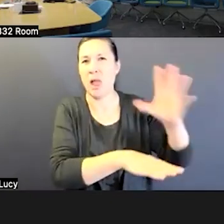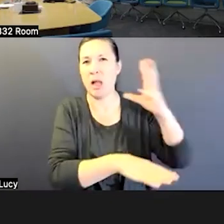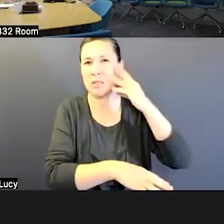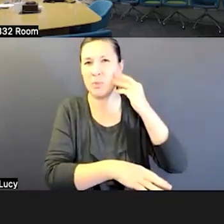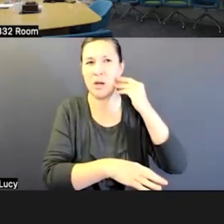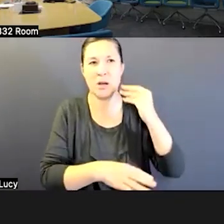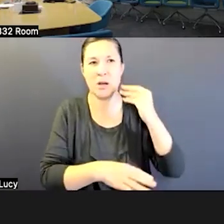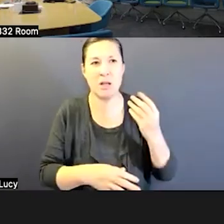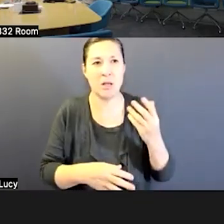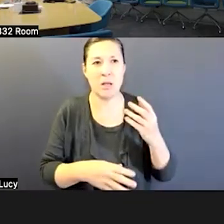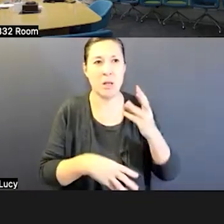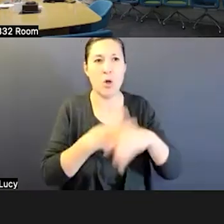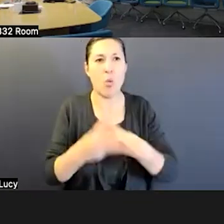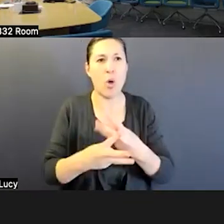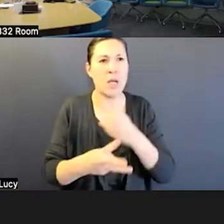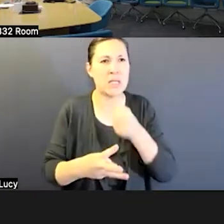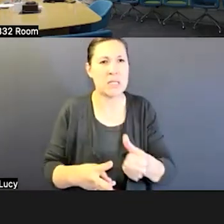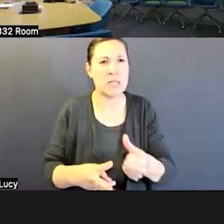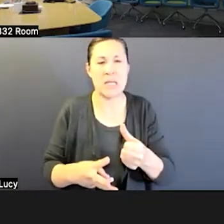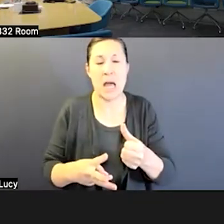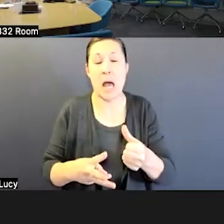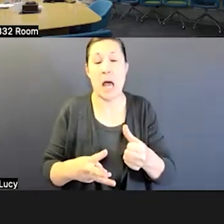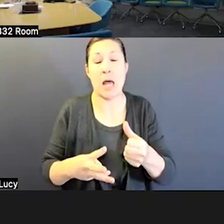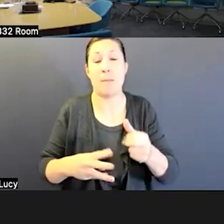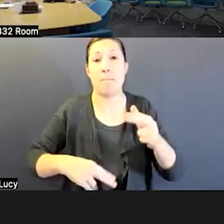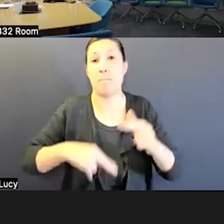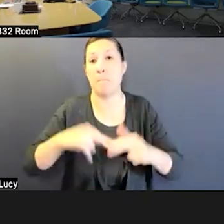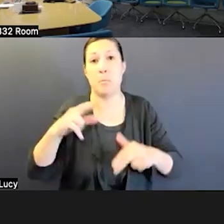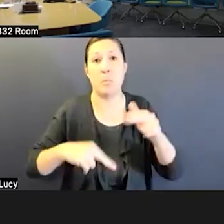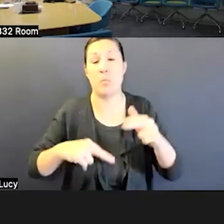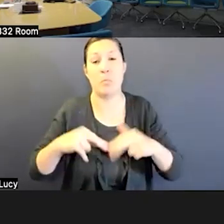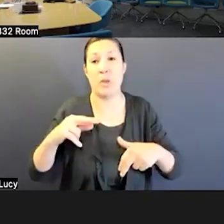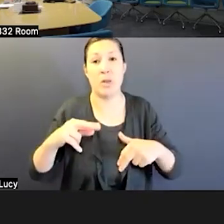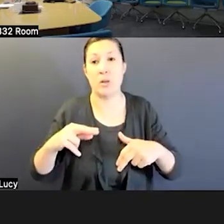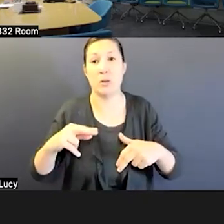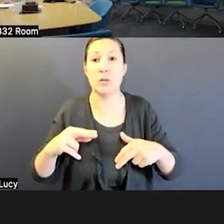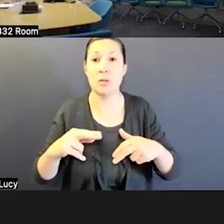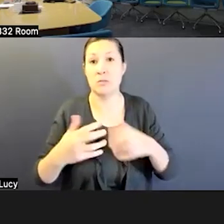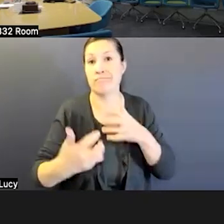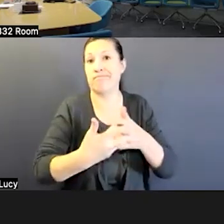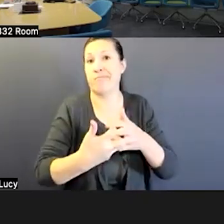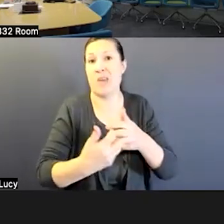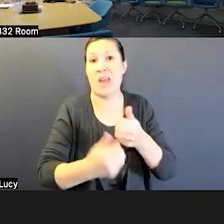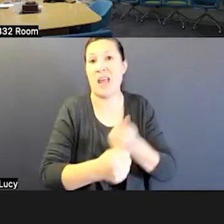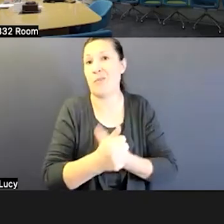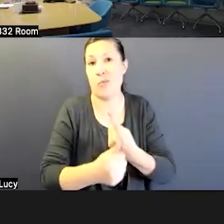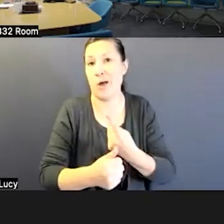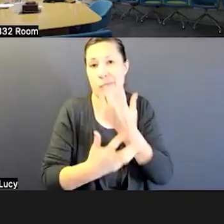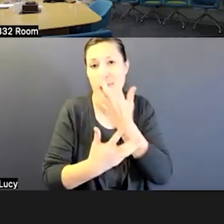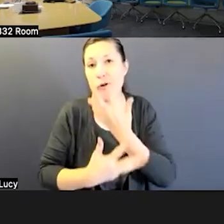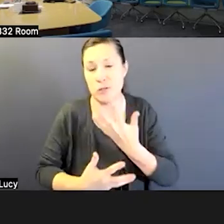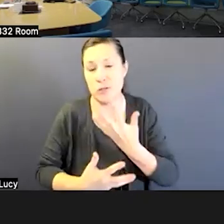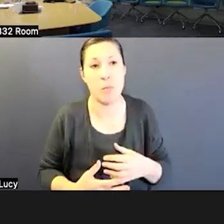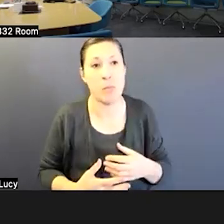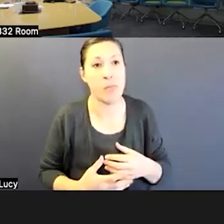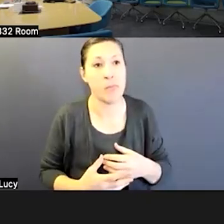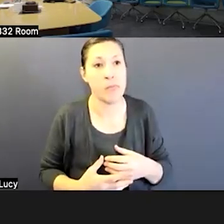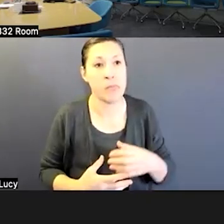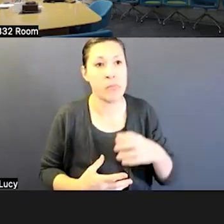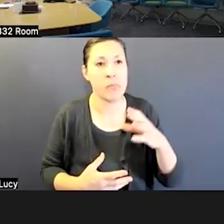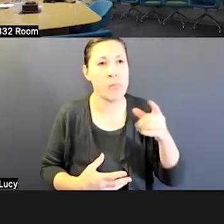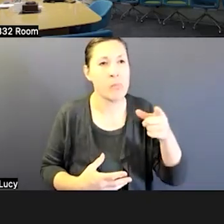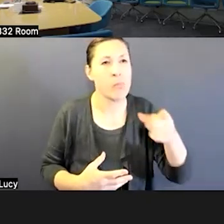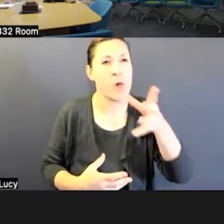is not built for everyone, unfortunately. Absolutely. Thank you. Can I bring back to the point